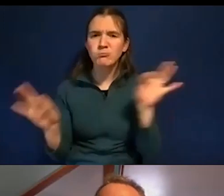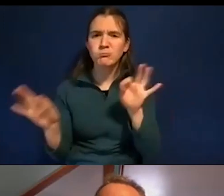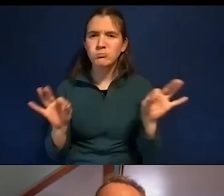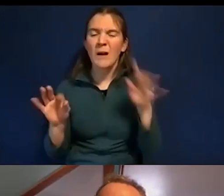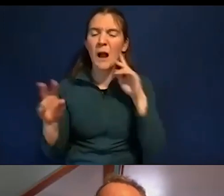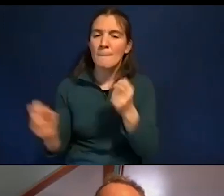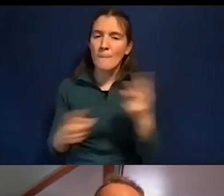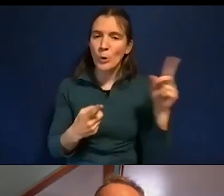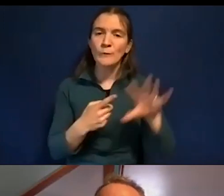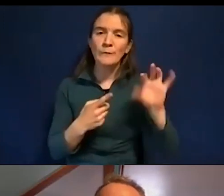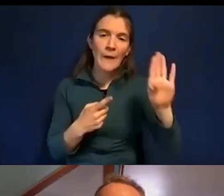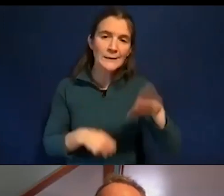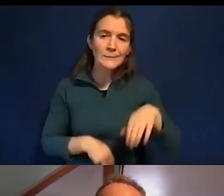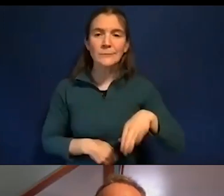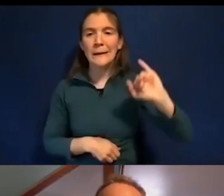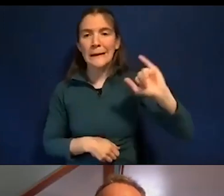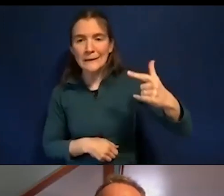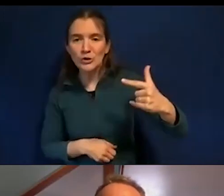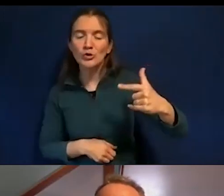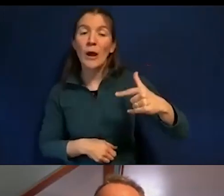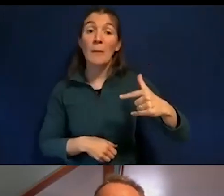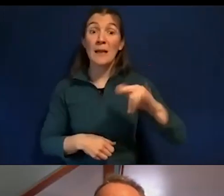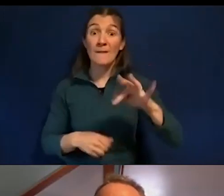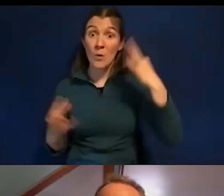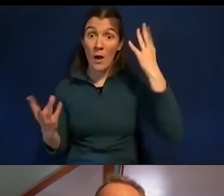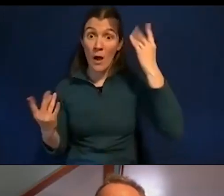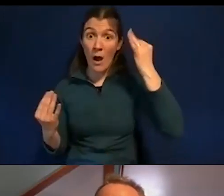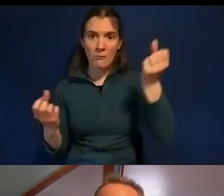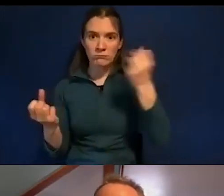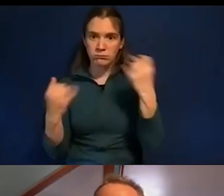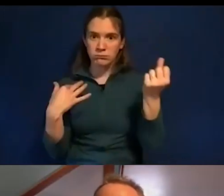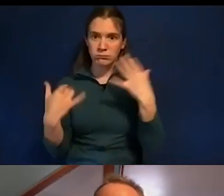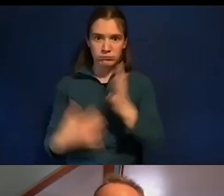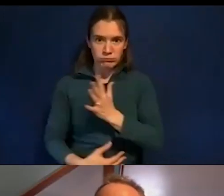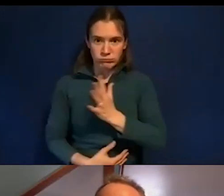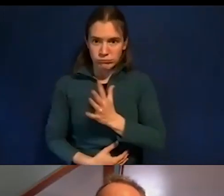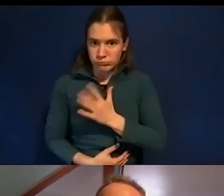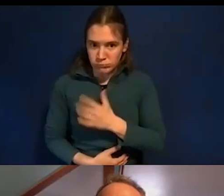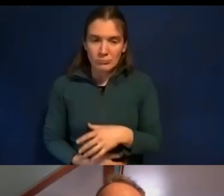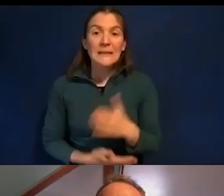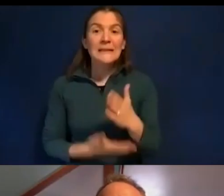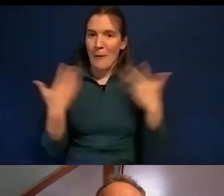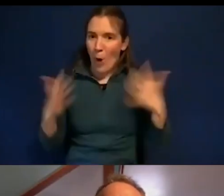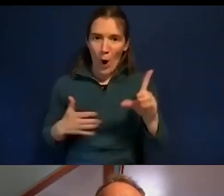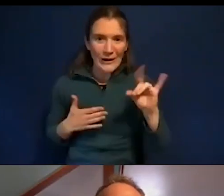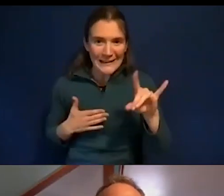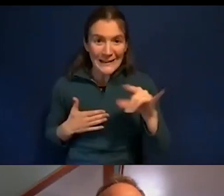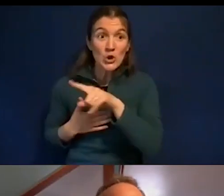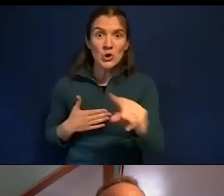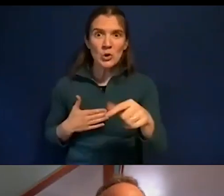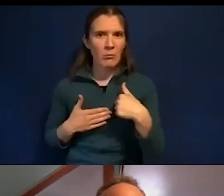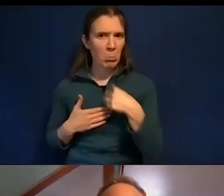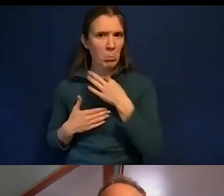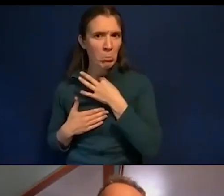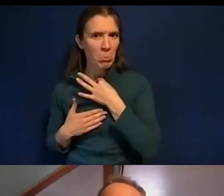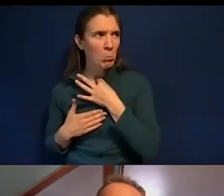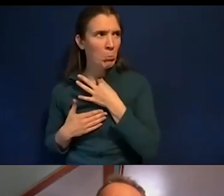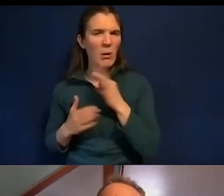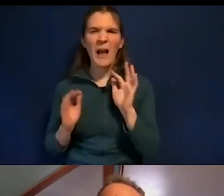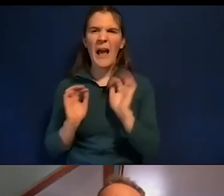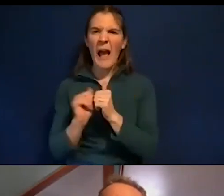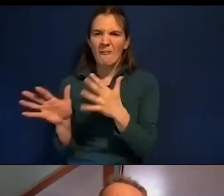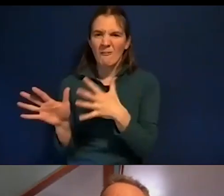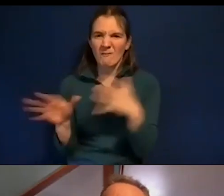media. People had thoughts about it as they want to do. And so if you're interested in like the speeds